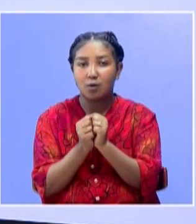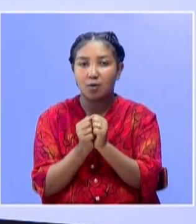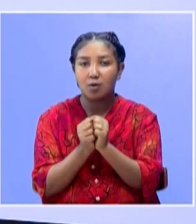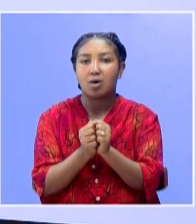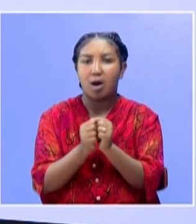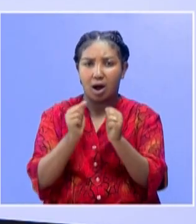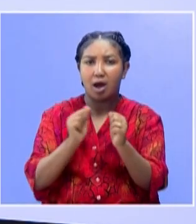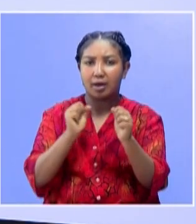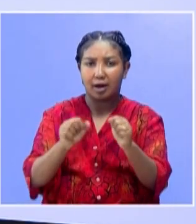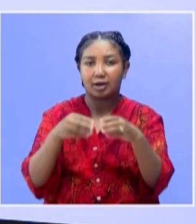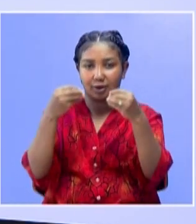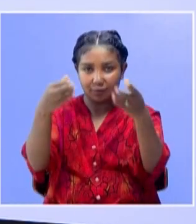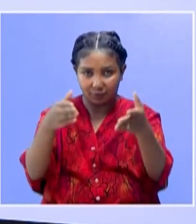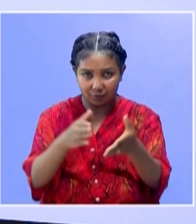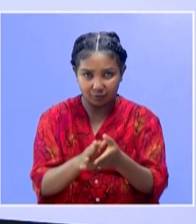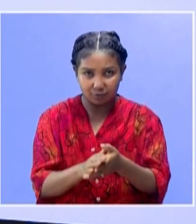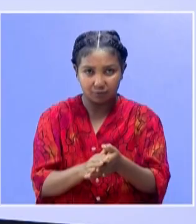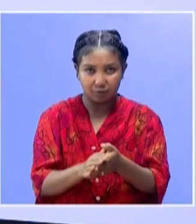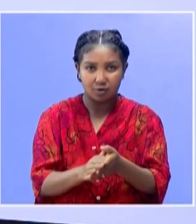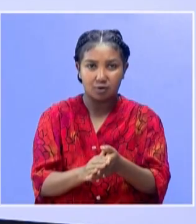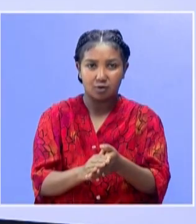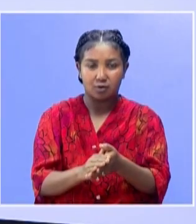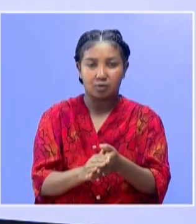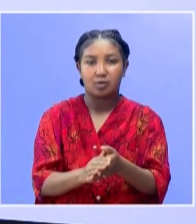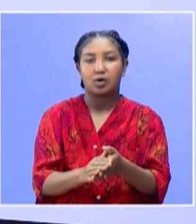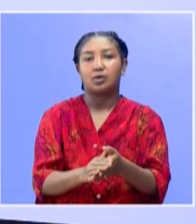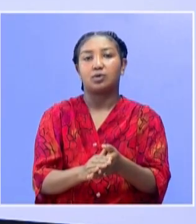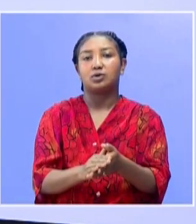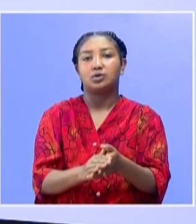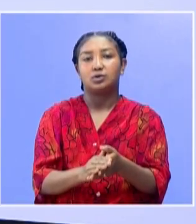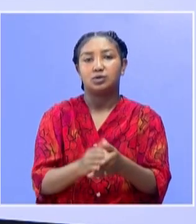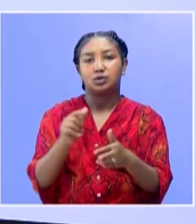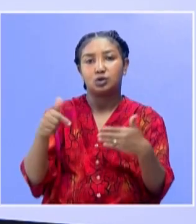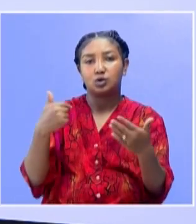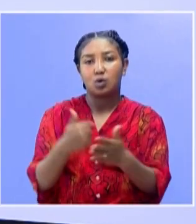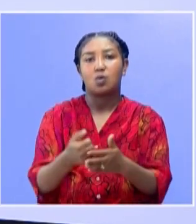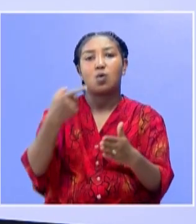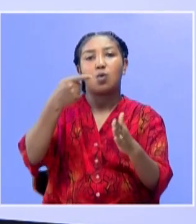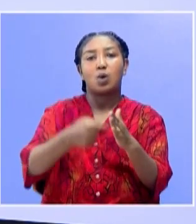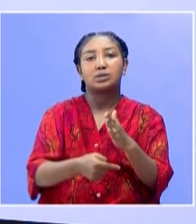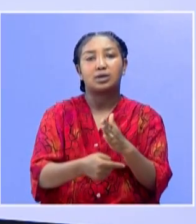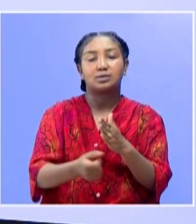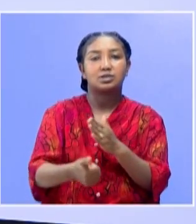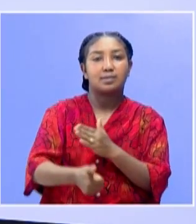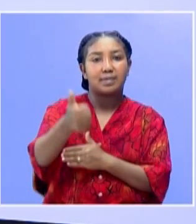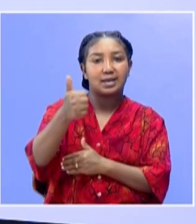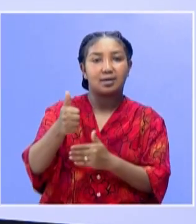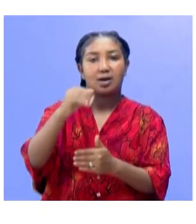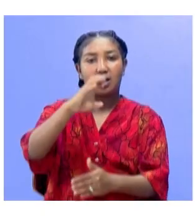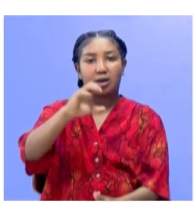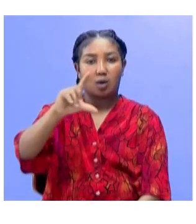I can give you, right? Which means after now. So what comes in the main clause